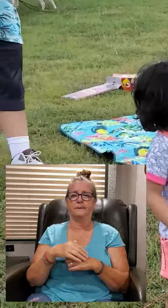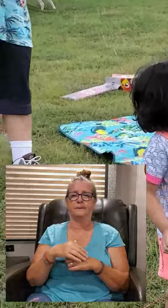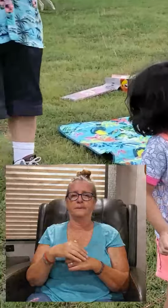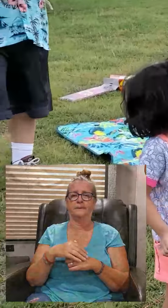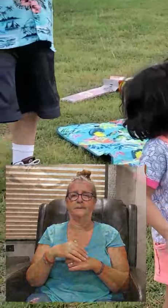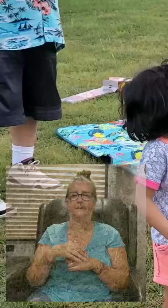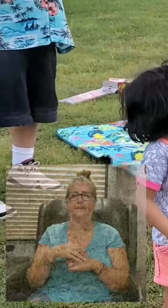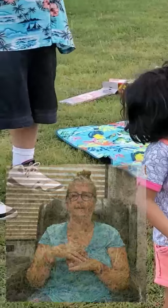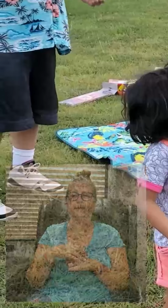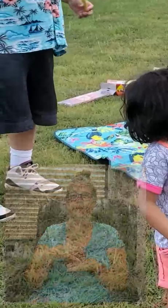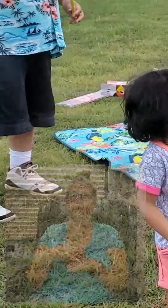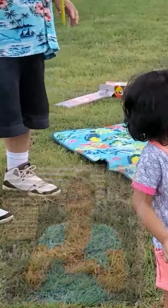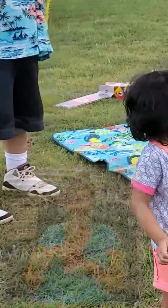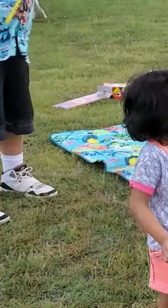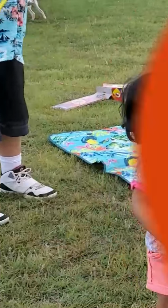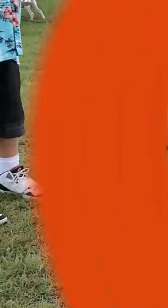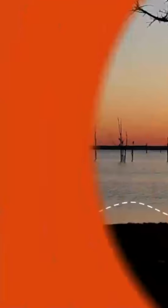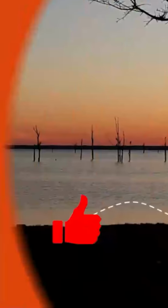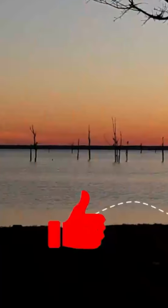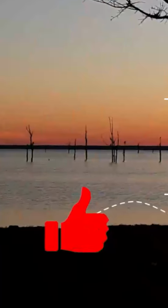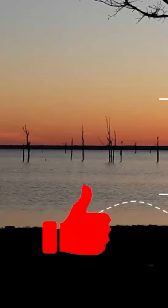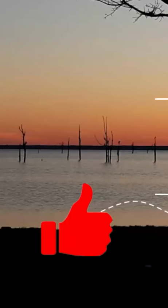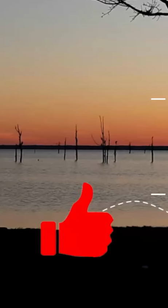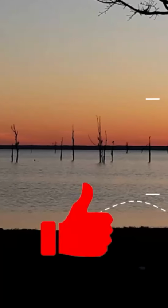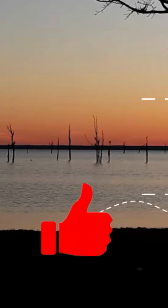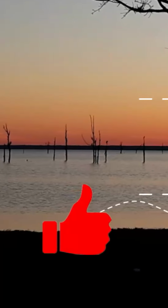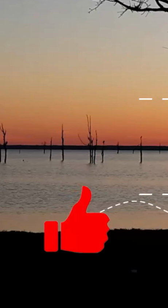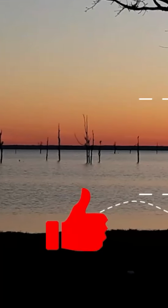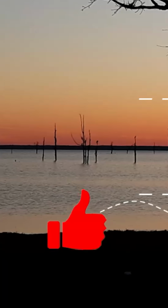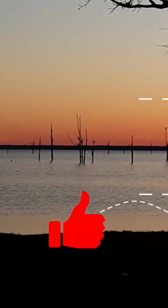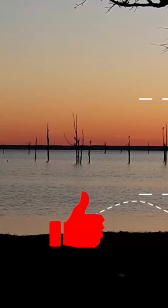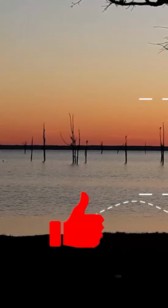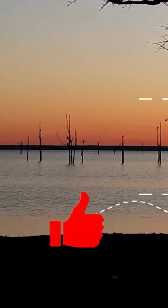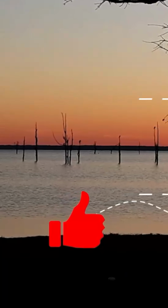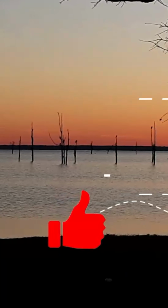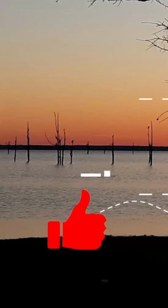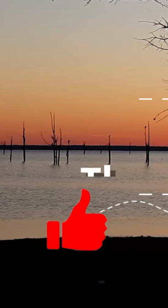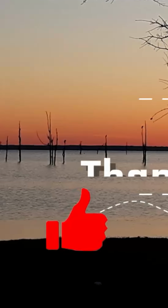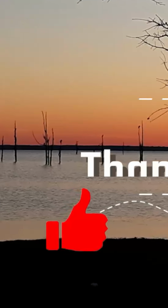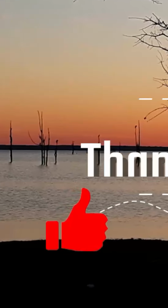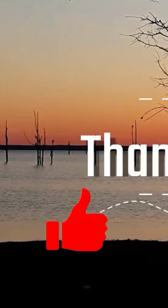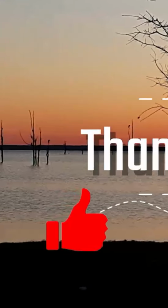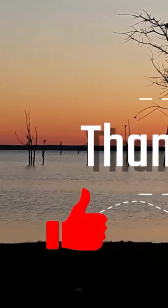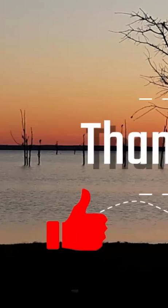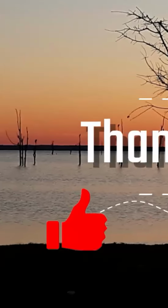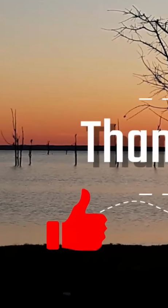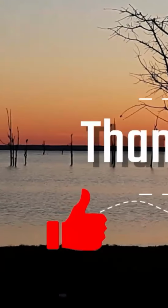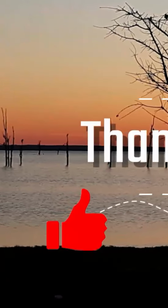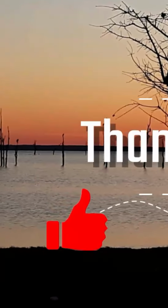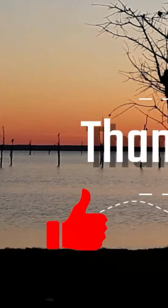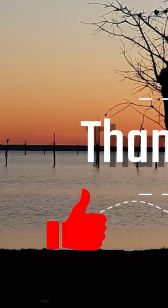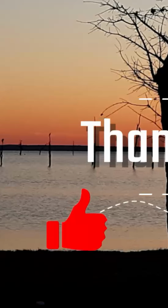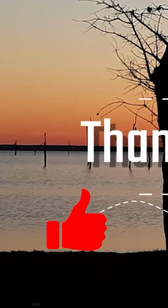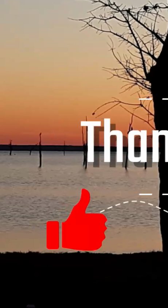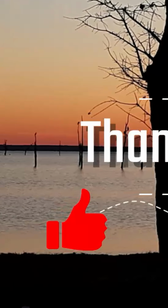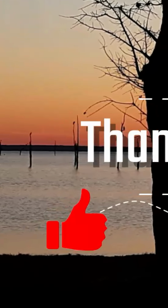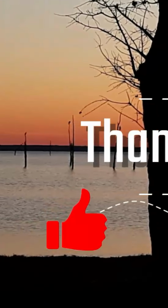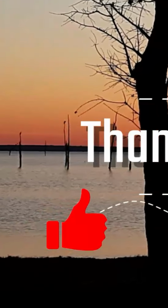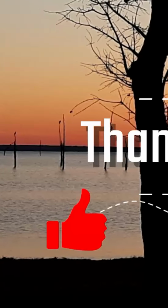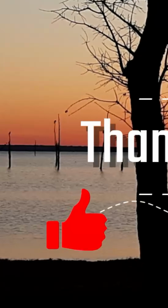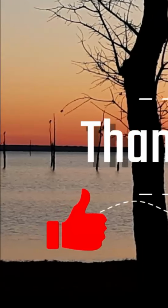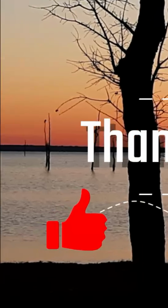We'll see you soon. All right, that about does it. Thanks for watching the video. Hey, don't forget to